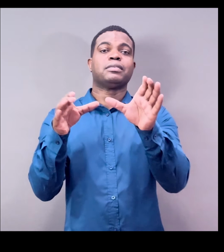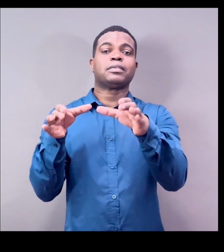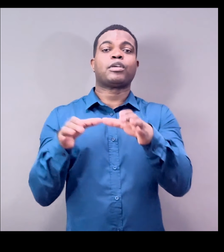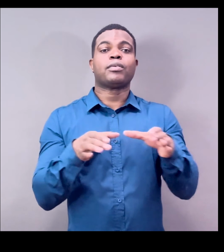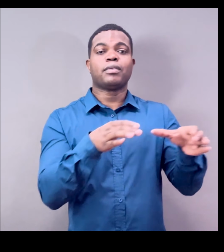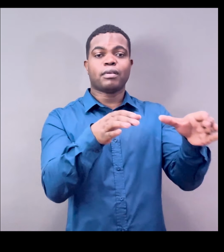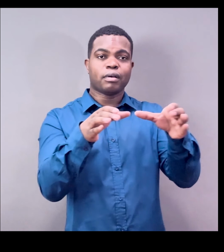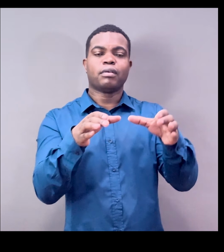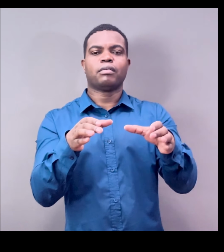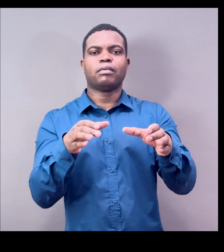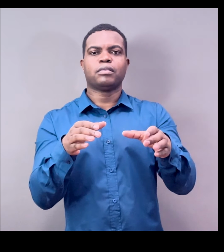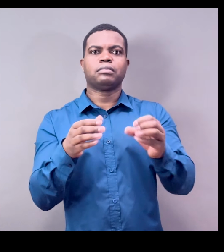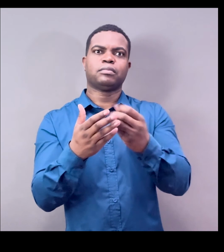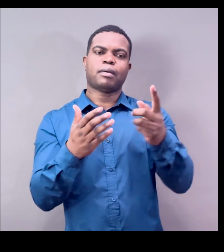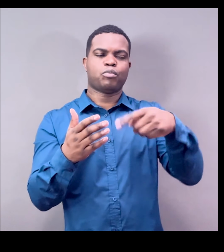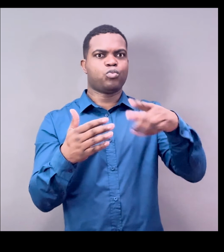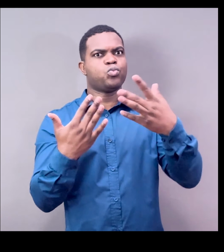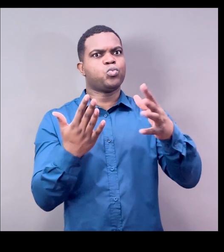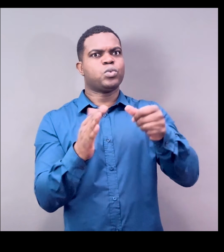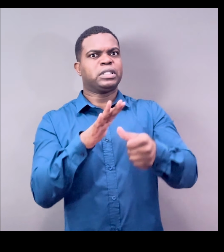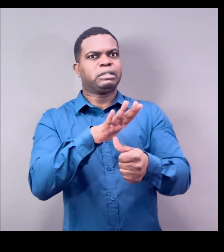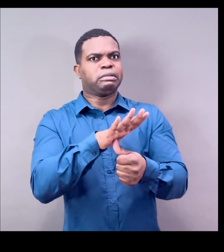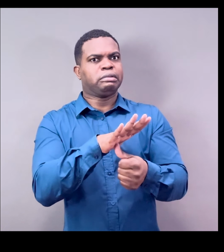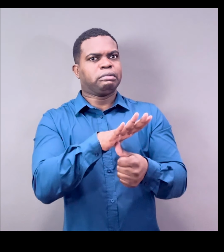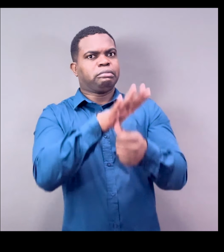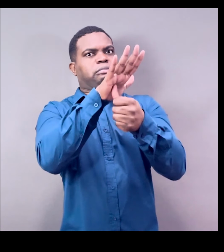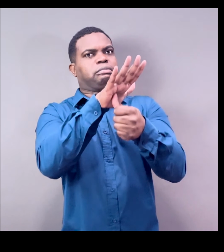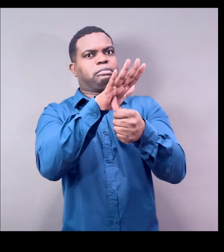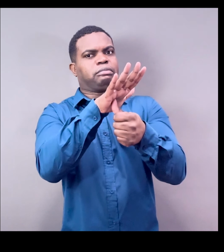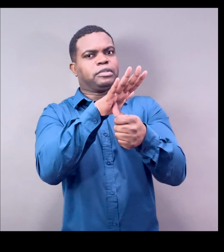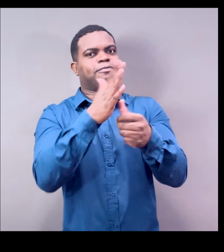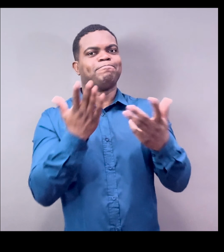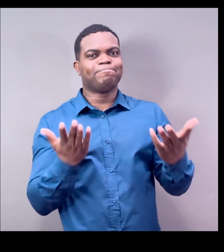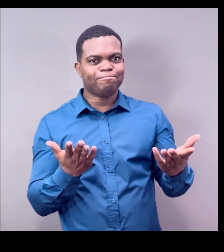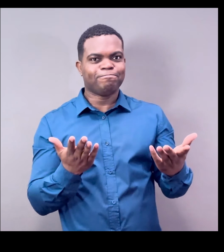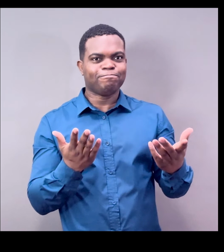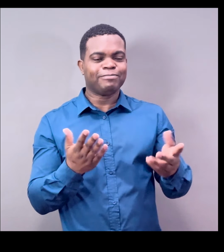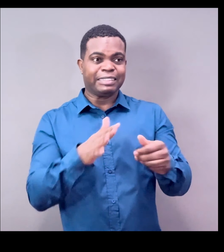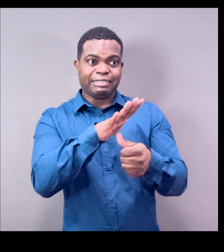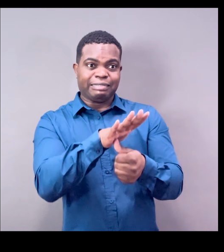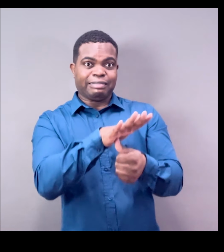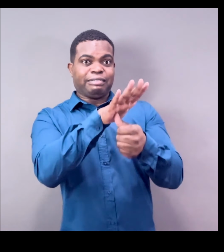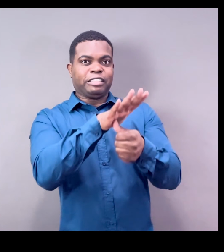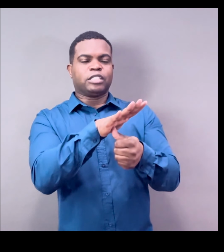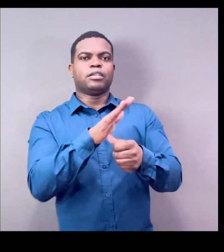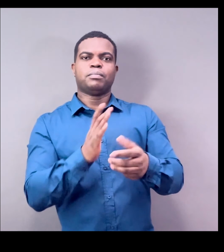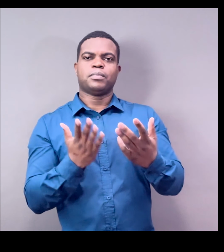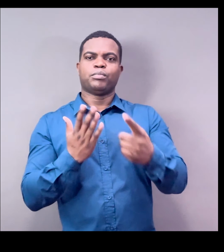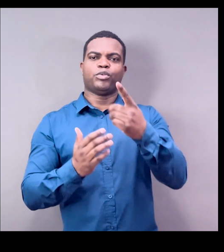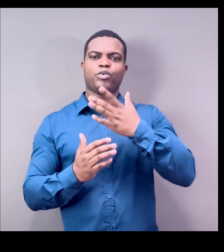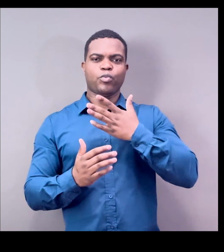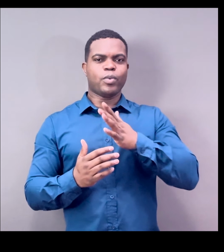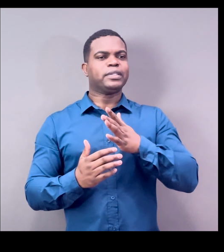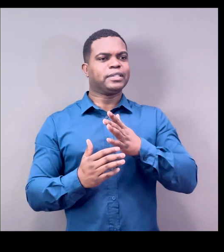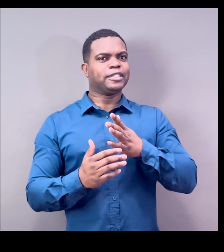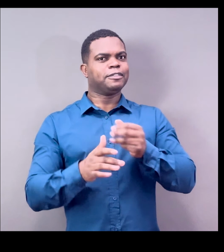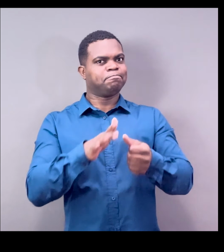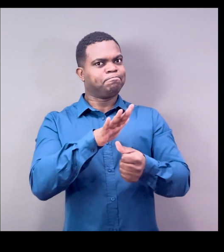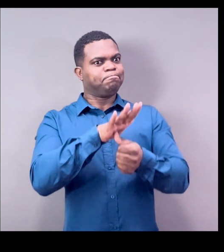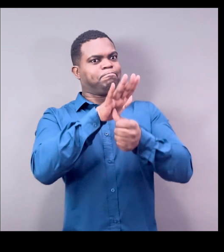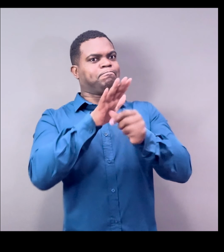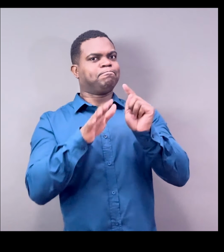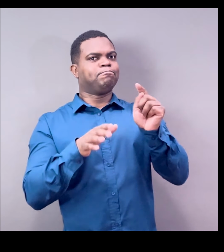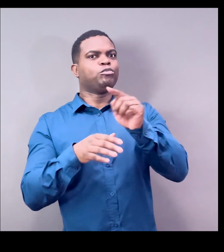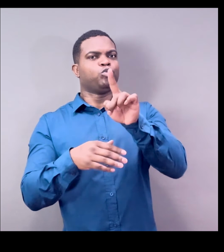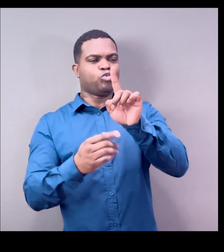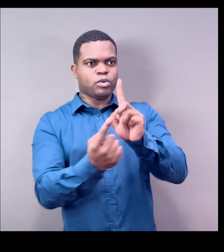you'll be able to identify the central figures. So you might want to approach the central figures.